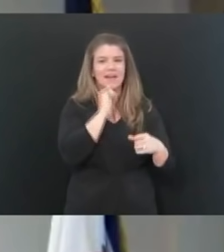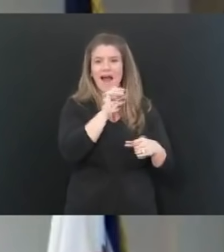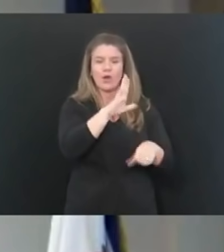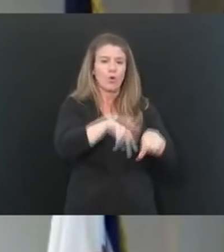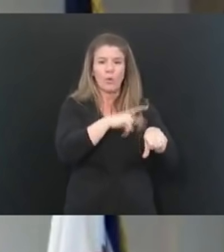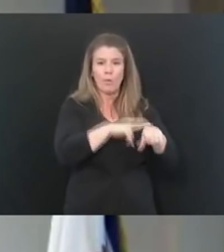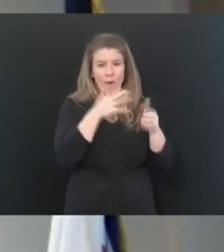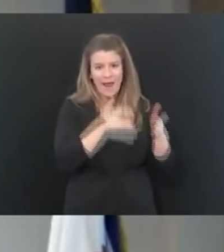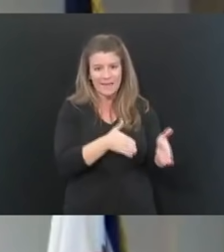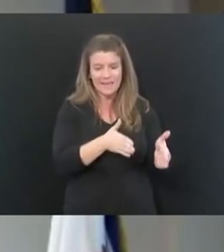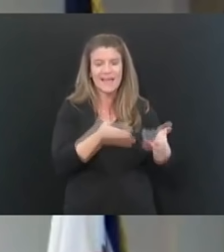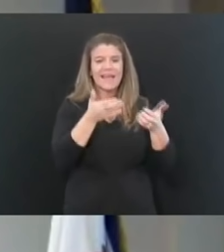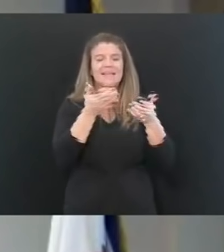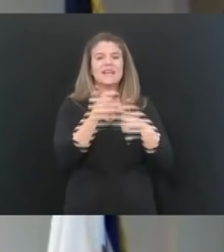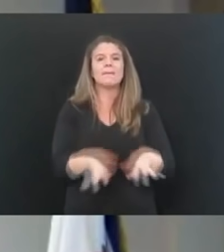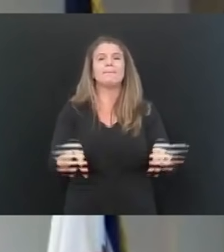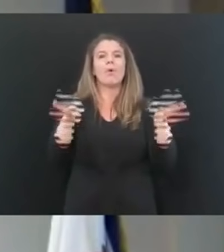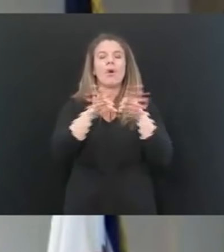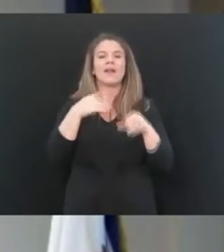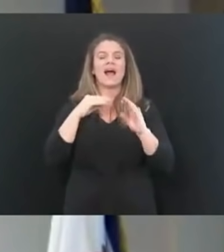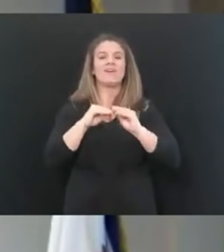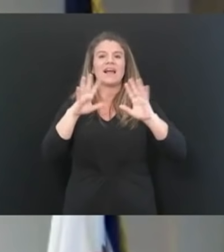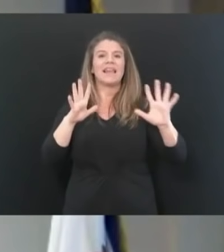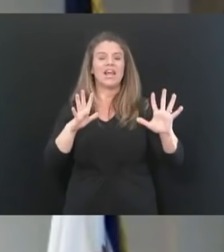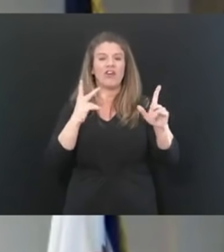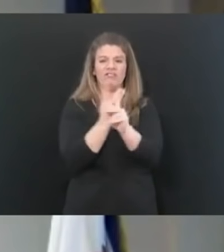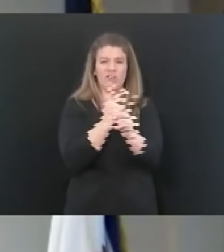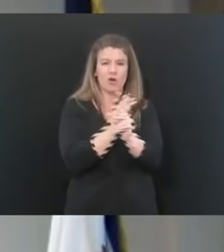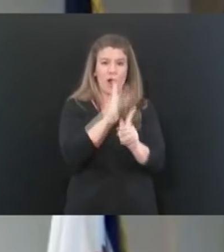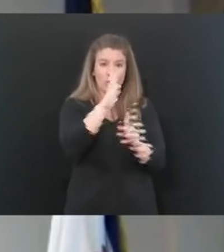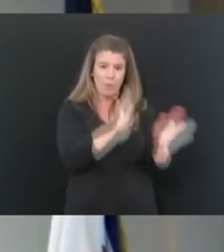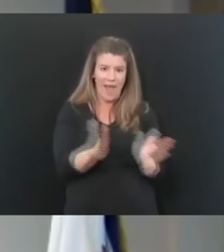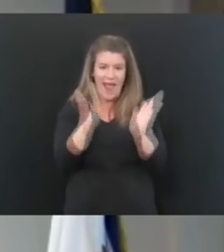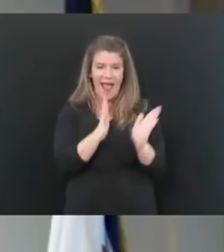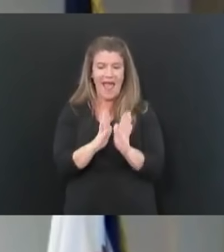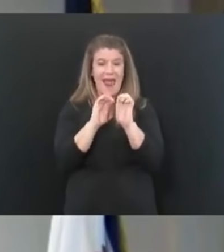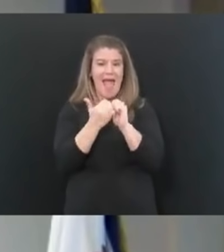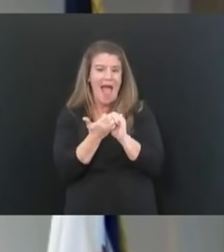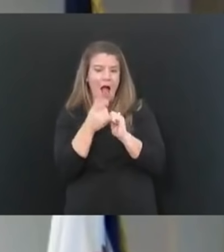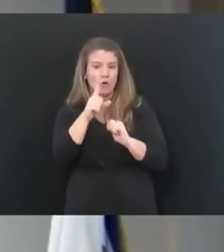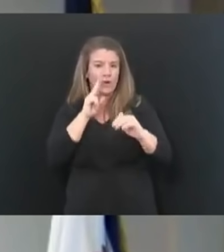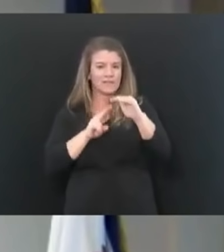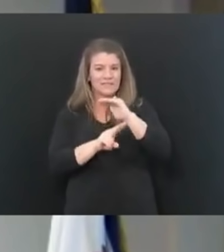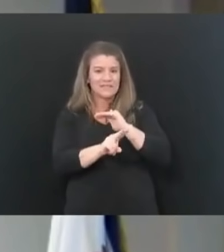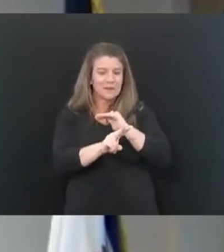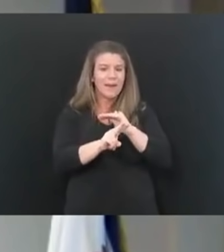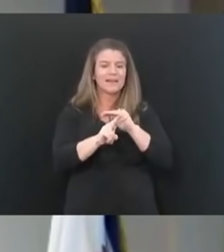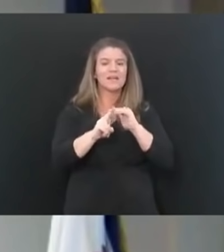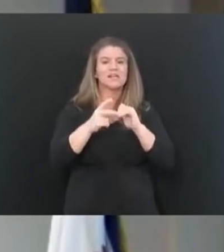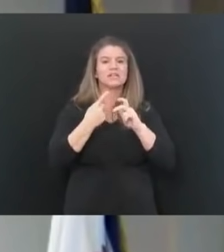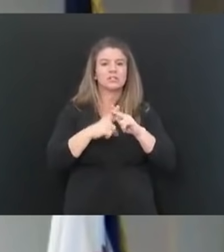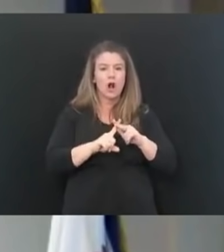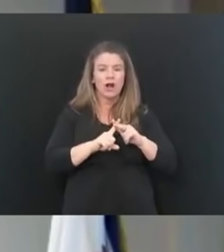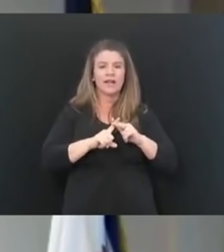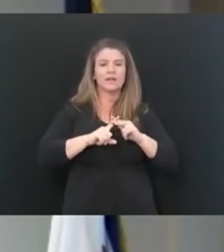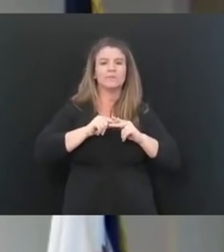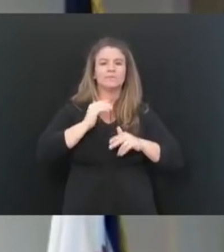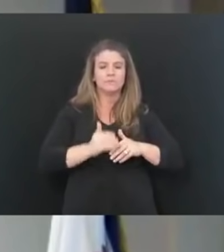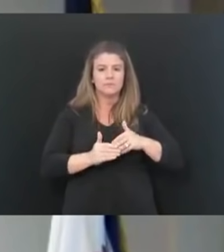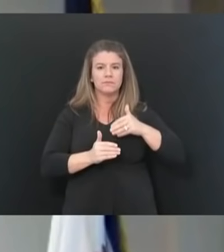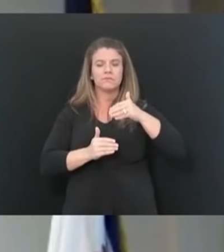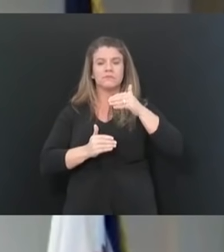And it's important to have a clear and well thought out plan for how you anticipate moving gradually by stages